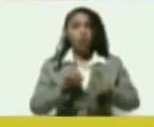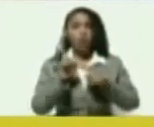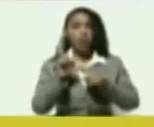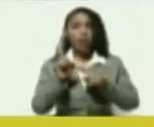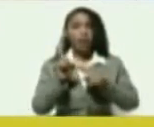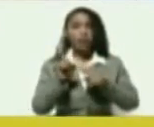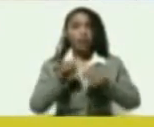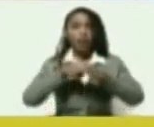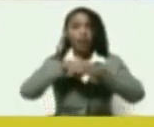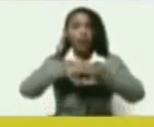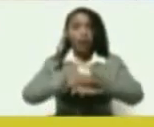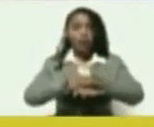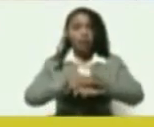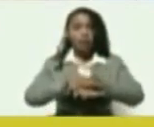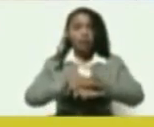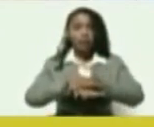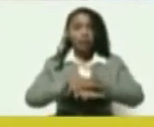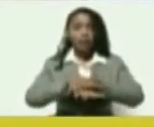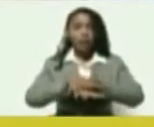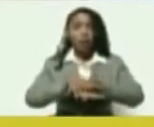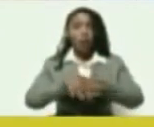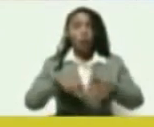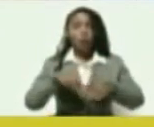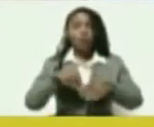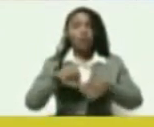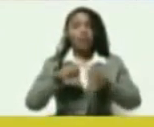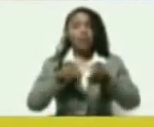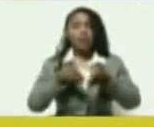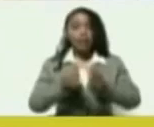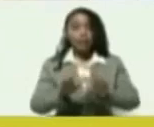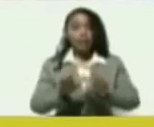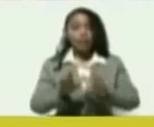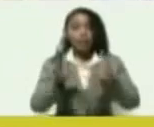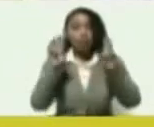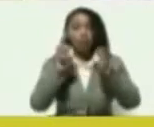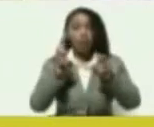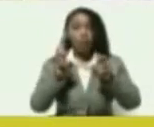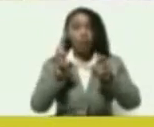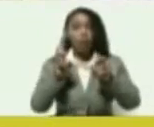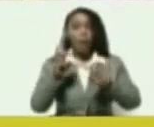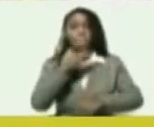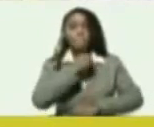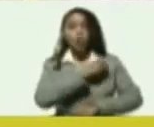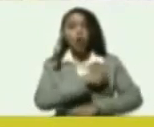a rebirth from the roots, a moral, ethical rebirth.